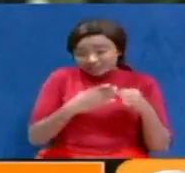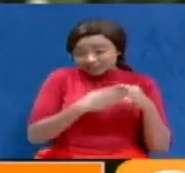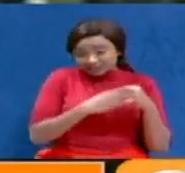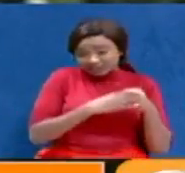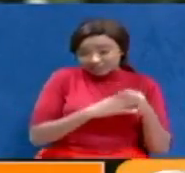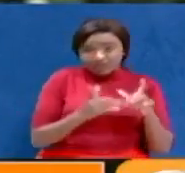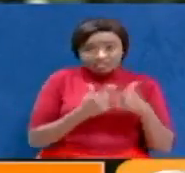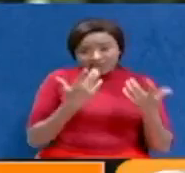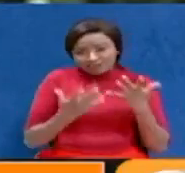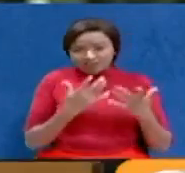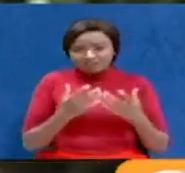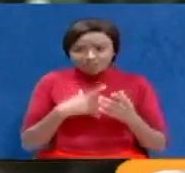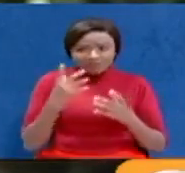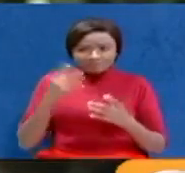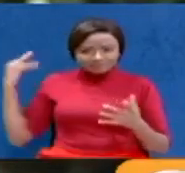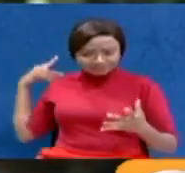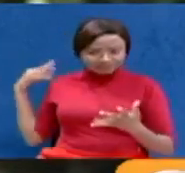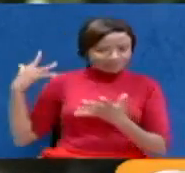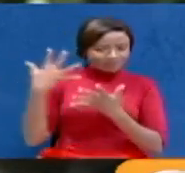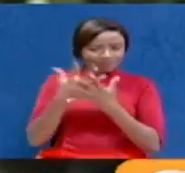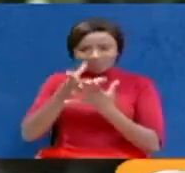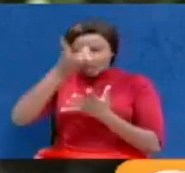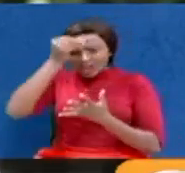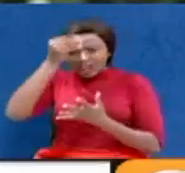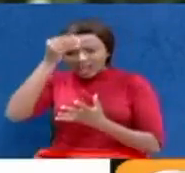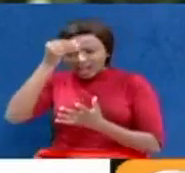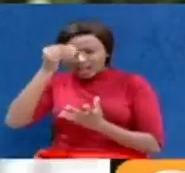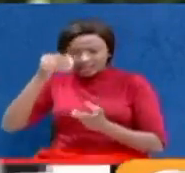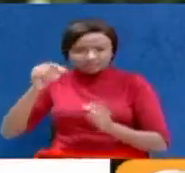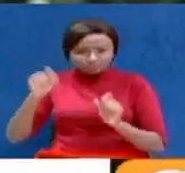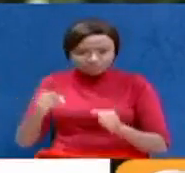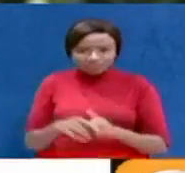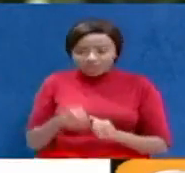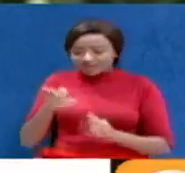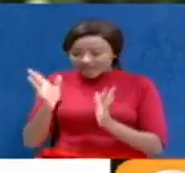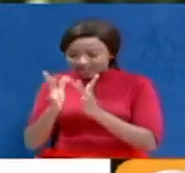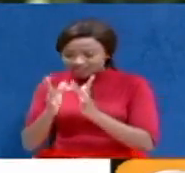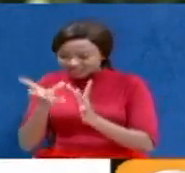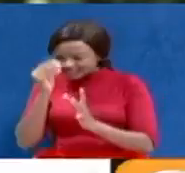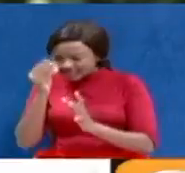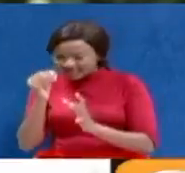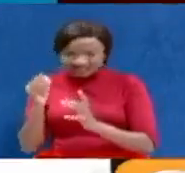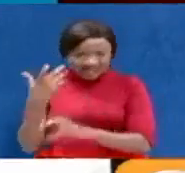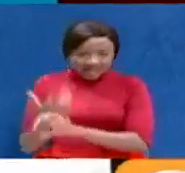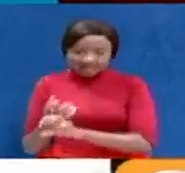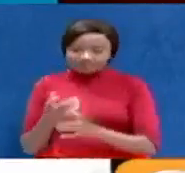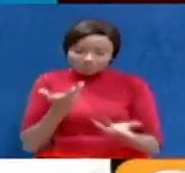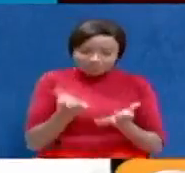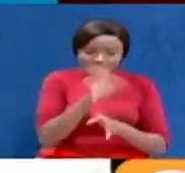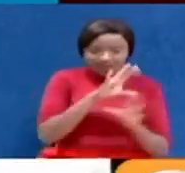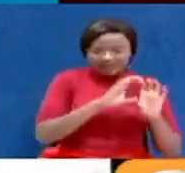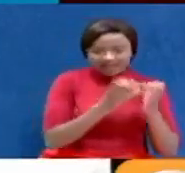probably we can do a recap of the classes that were undertaken via online paraphernalia.